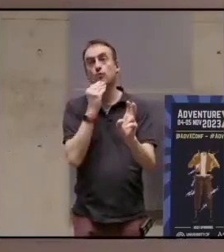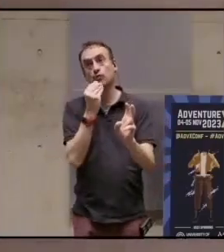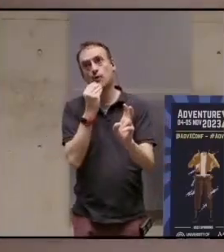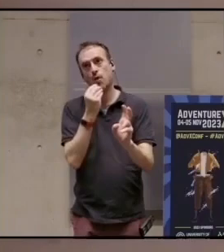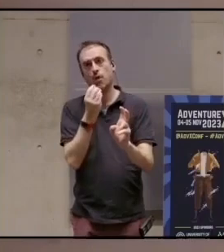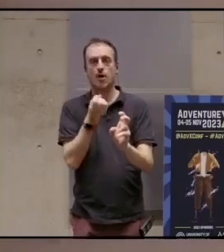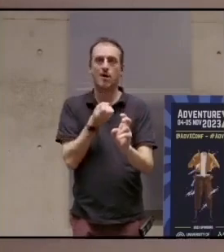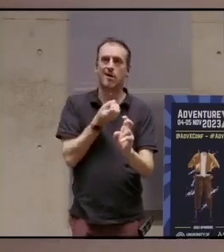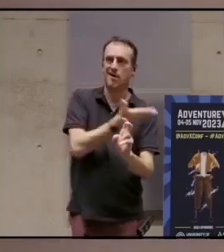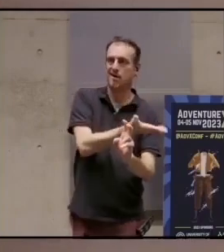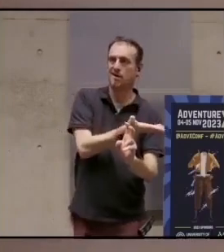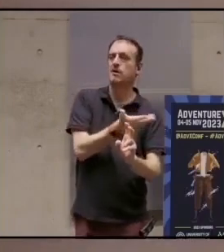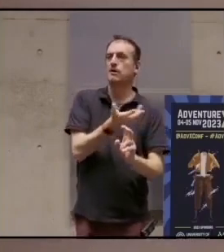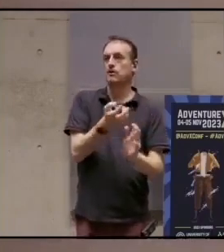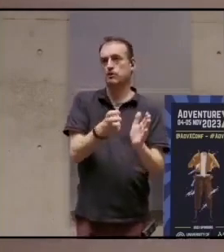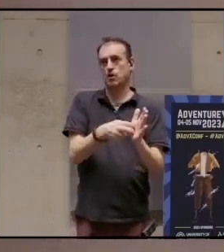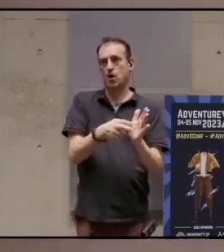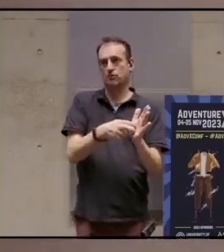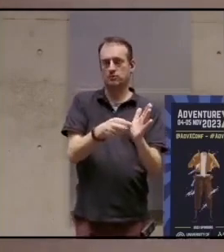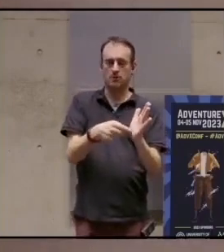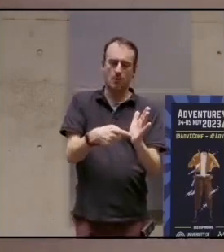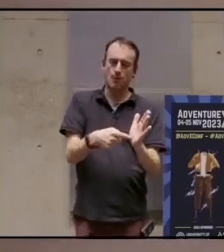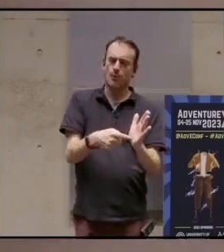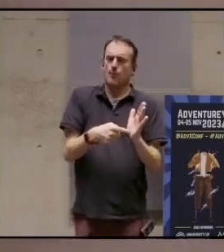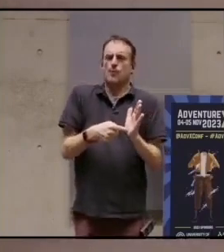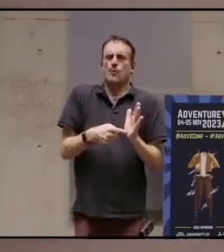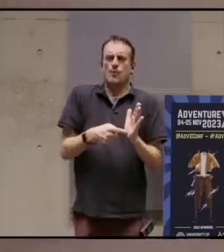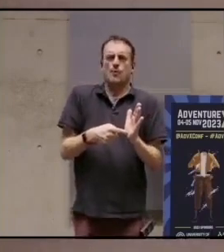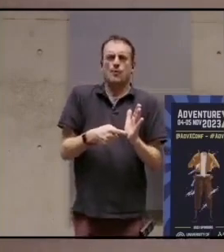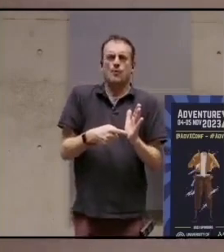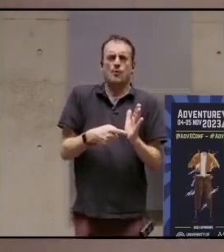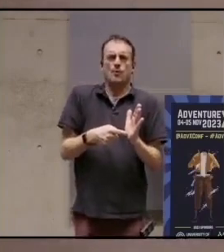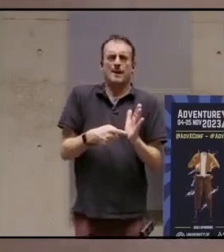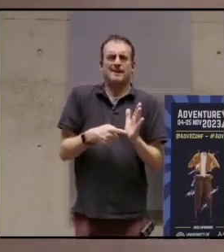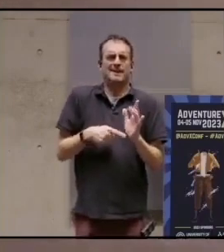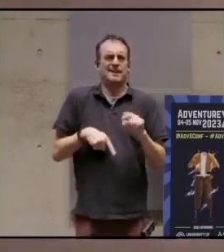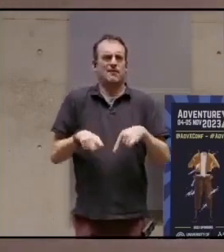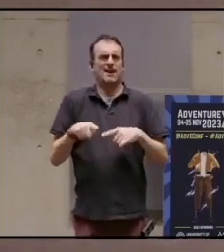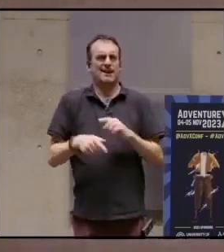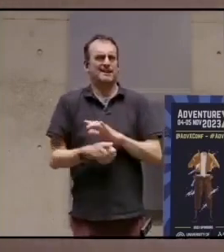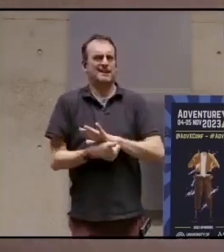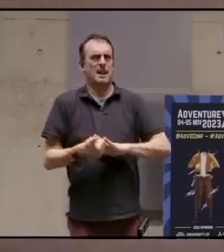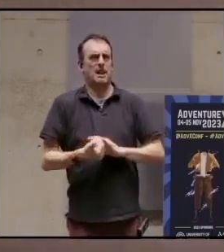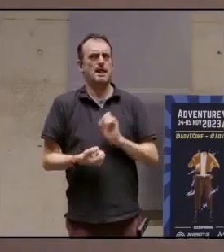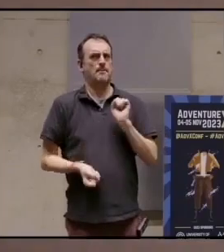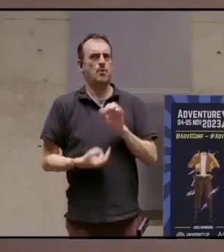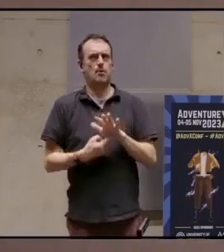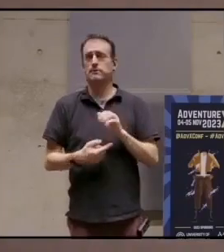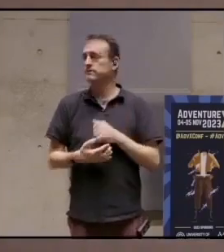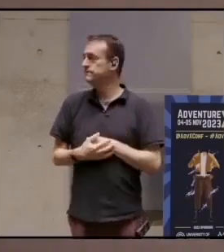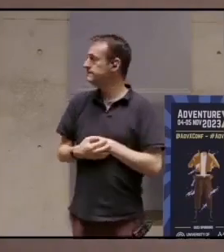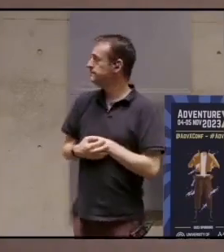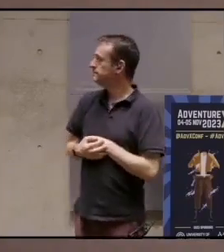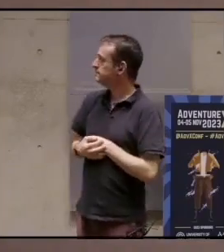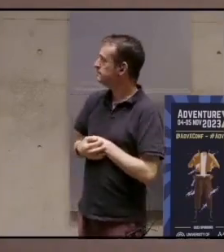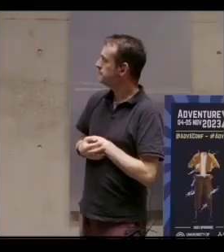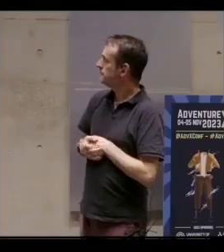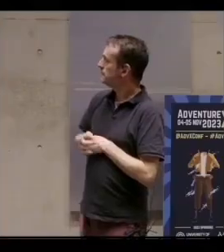because giving notes that the actor can use is a huge part of the director's skill set. Every time I talk to you, you're